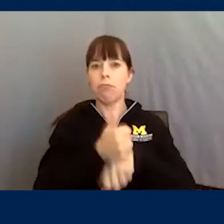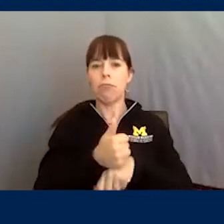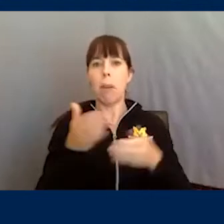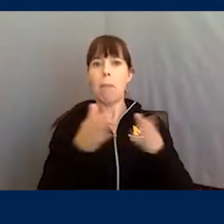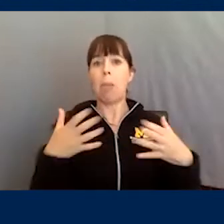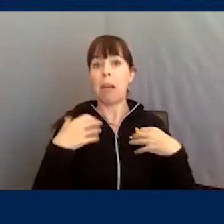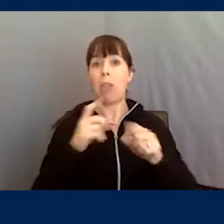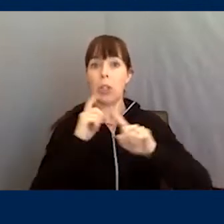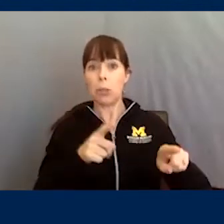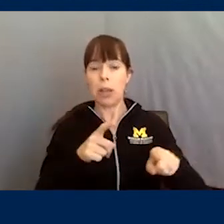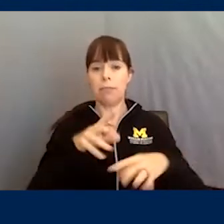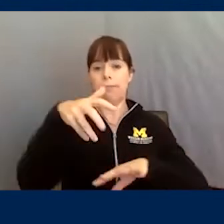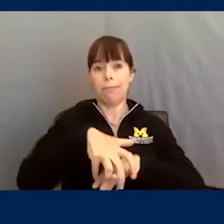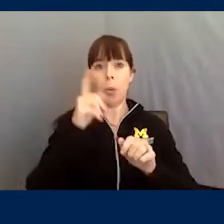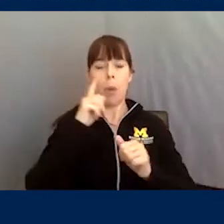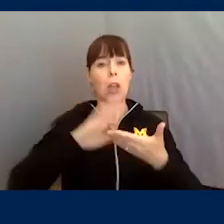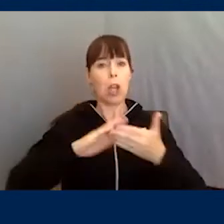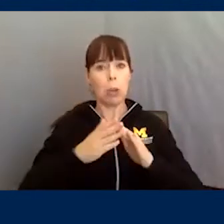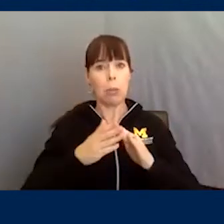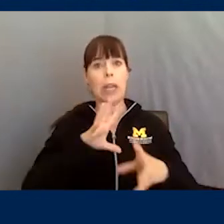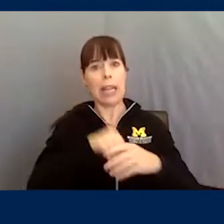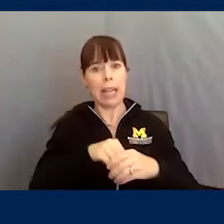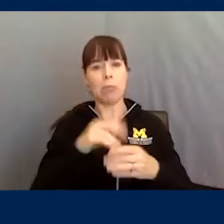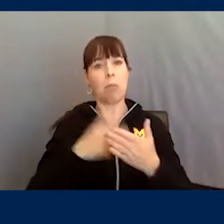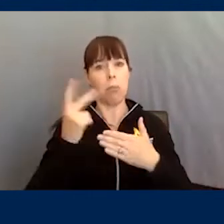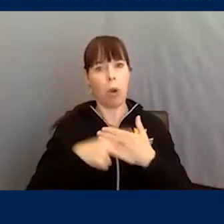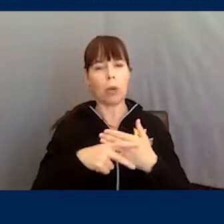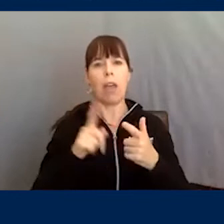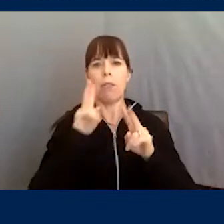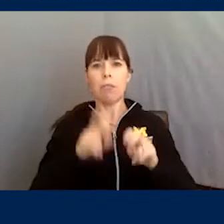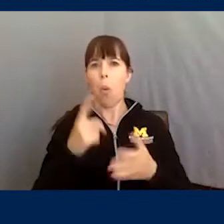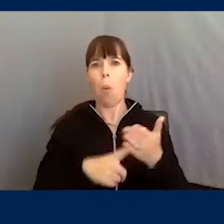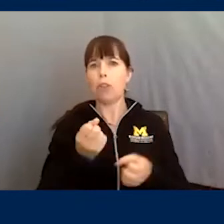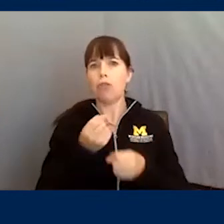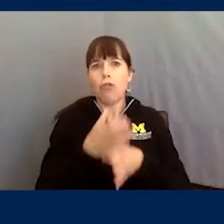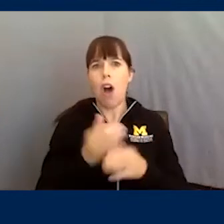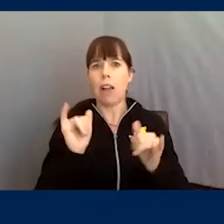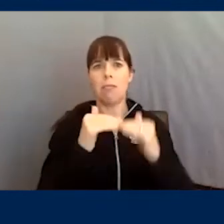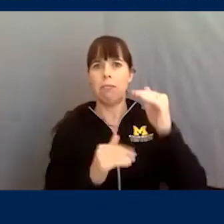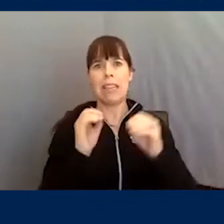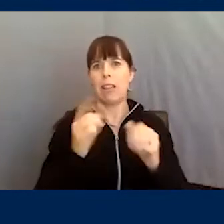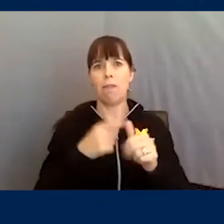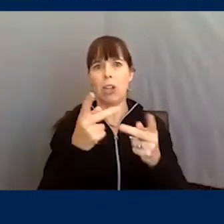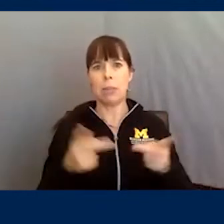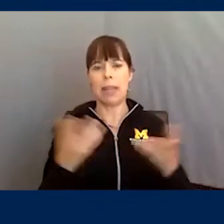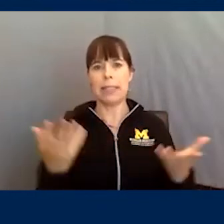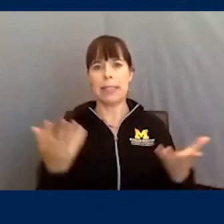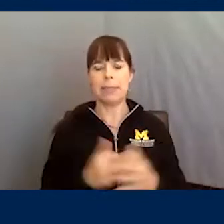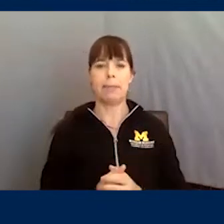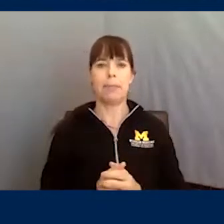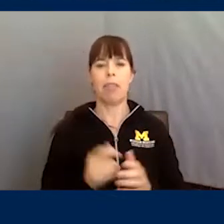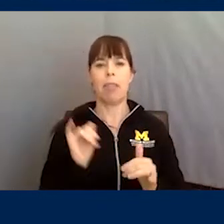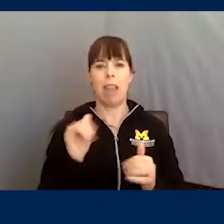through community-based engagement in programs, and assess the underlying cause of the health disparities and systemic inequalities. And these are